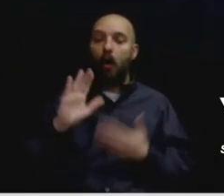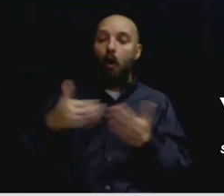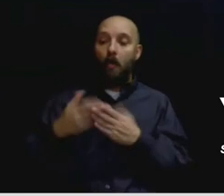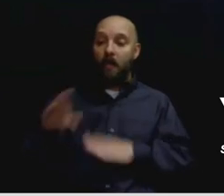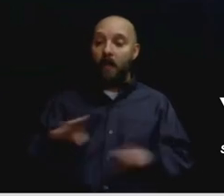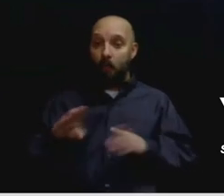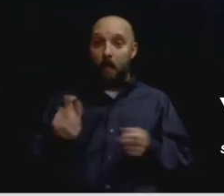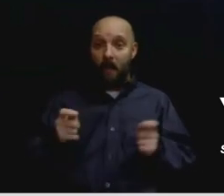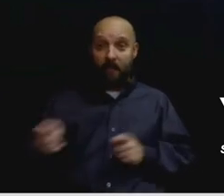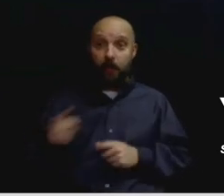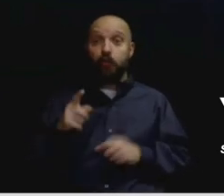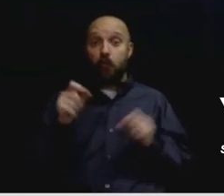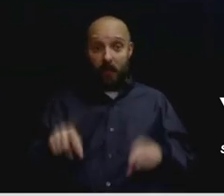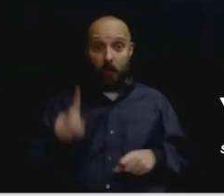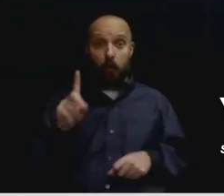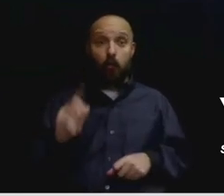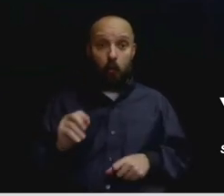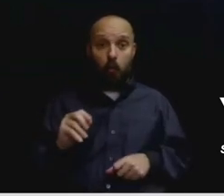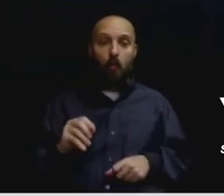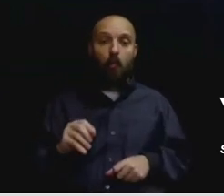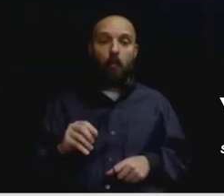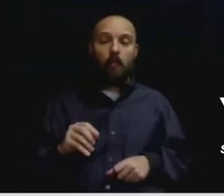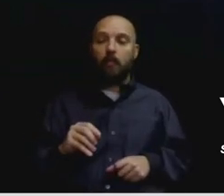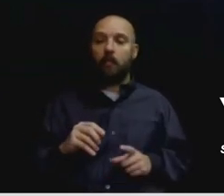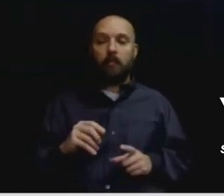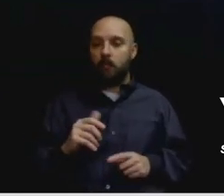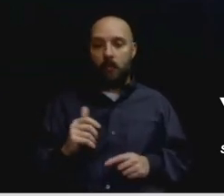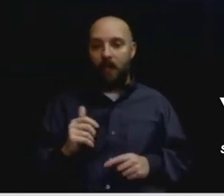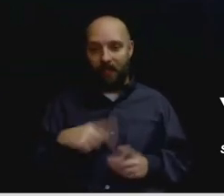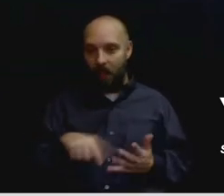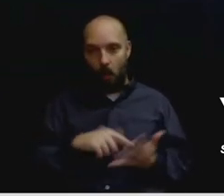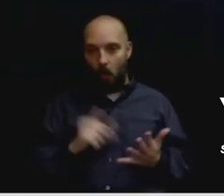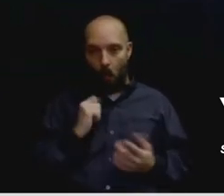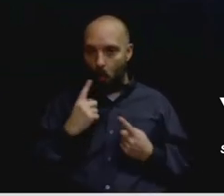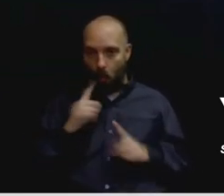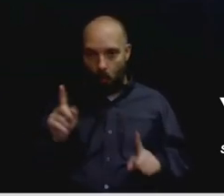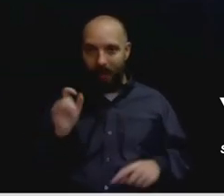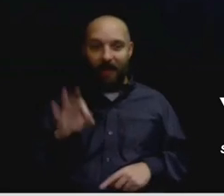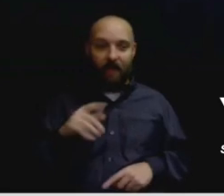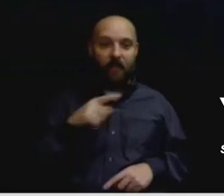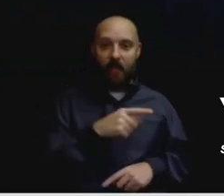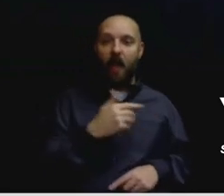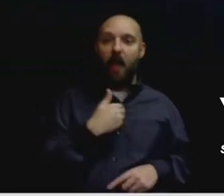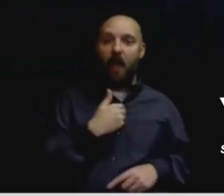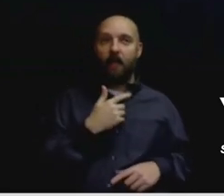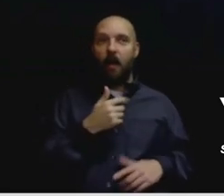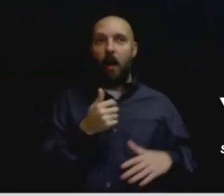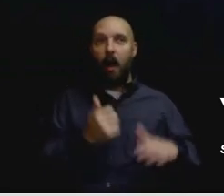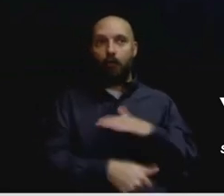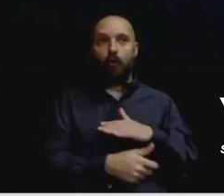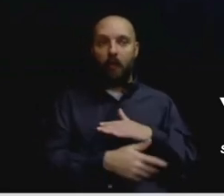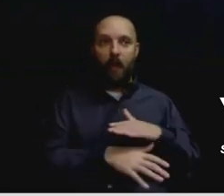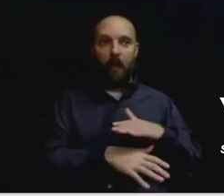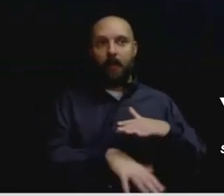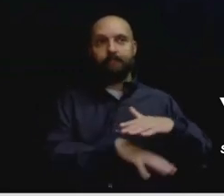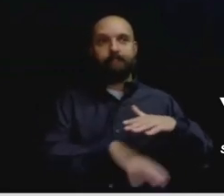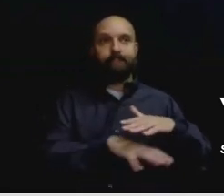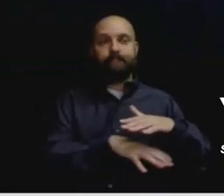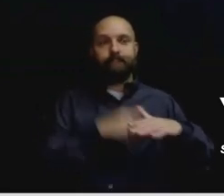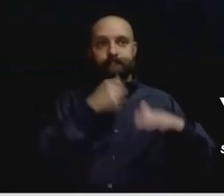can do will not work if a person has an underlying sensory issue.